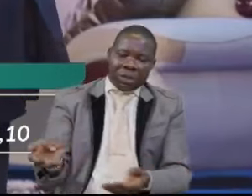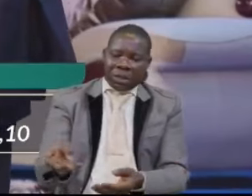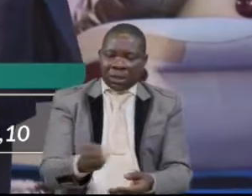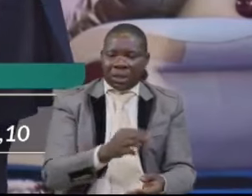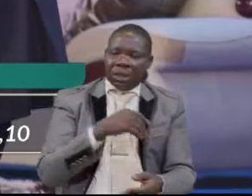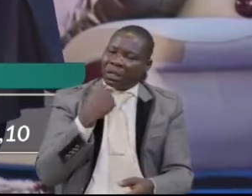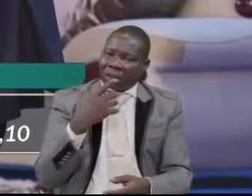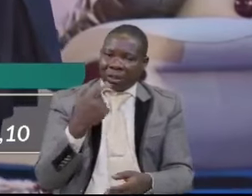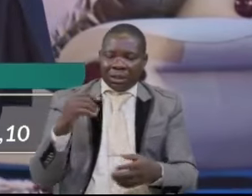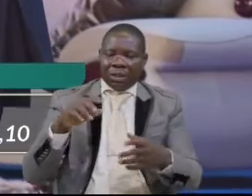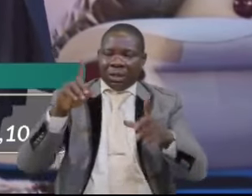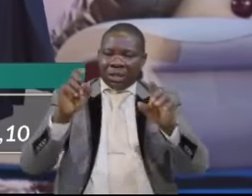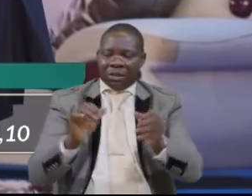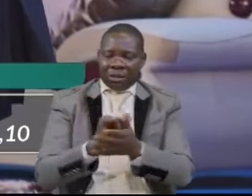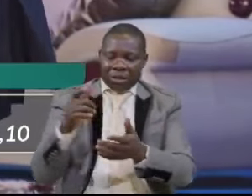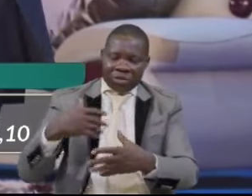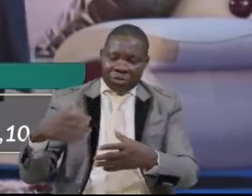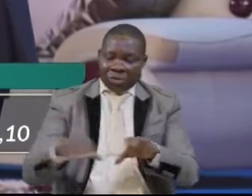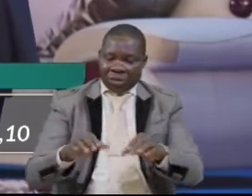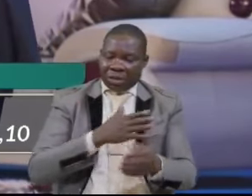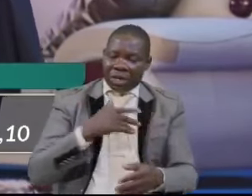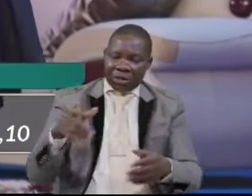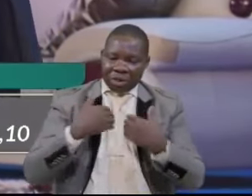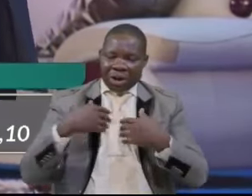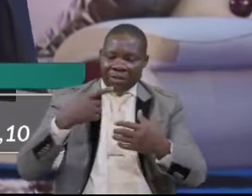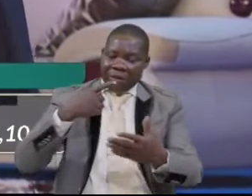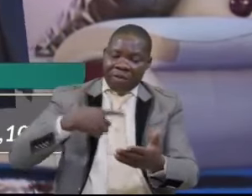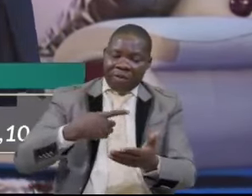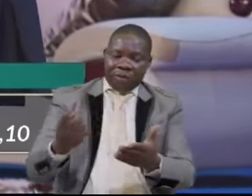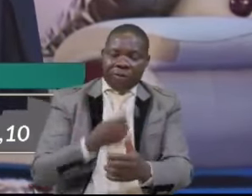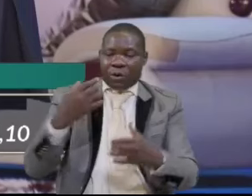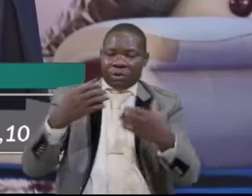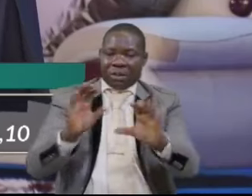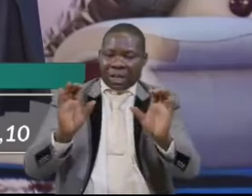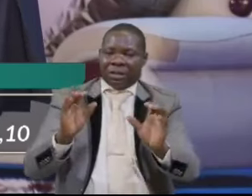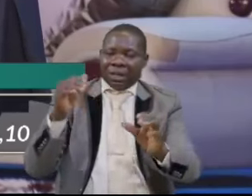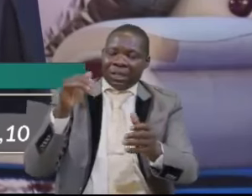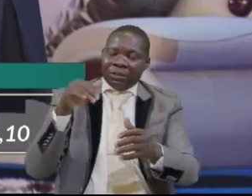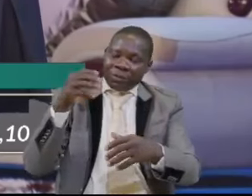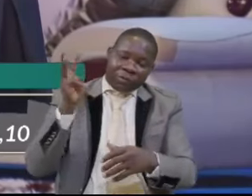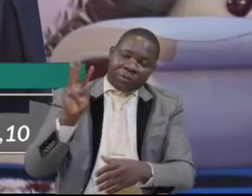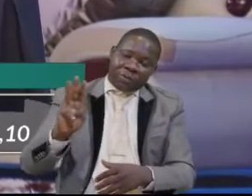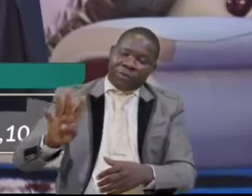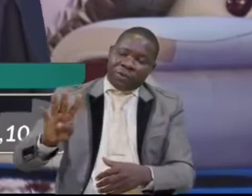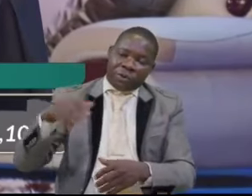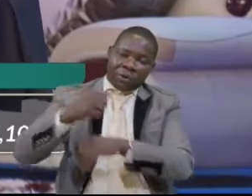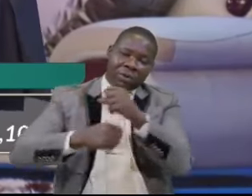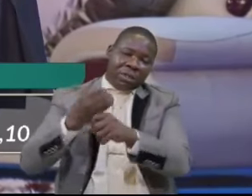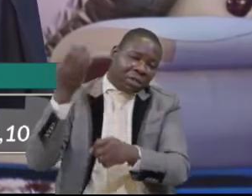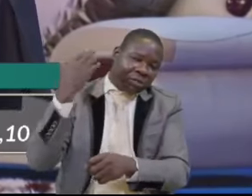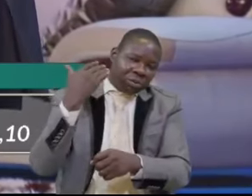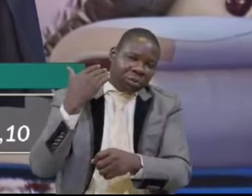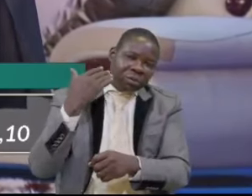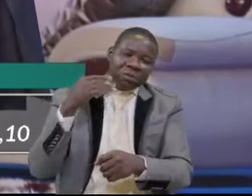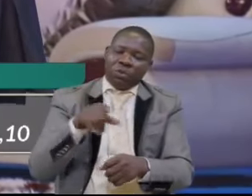class 4 years ago, you're going to sit for the same exam now, they have not read a jot